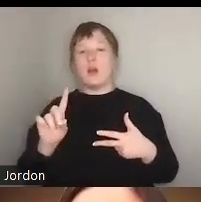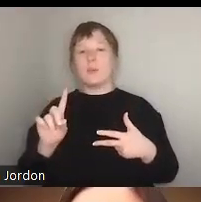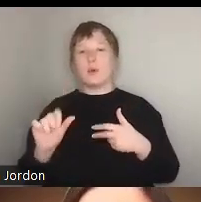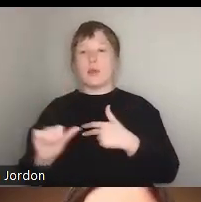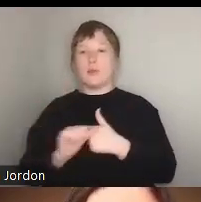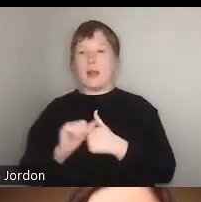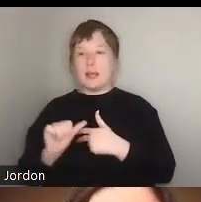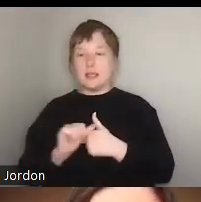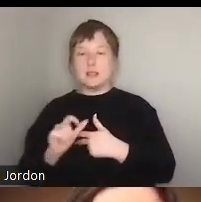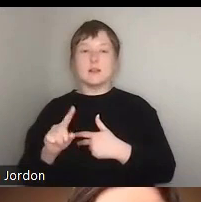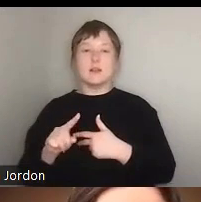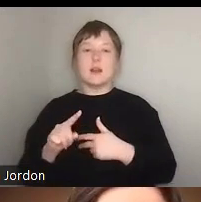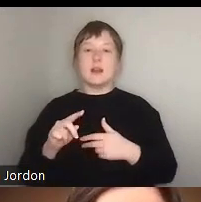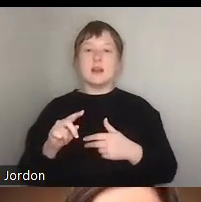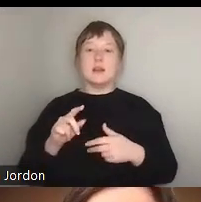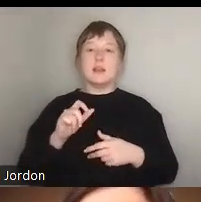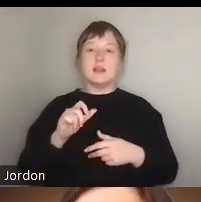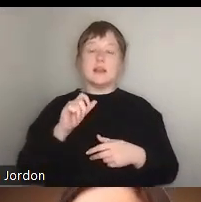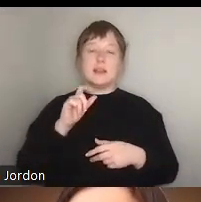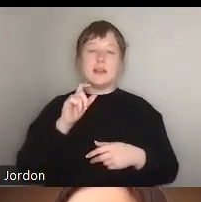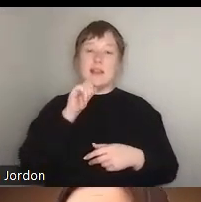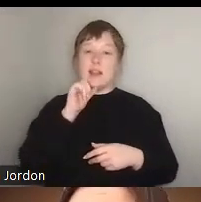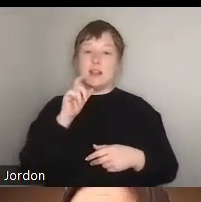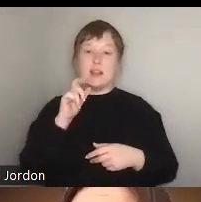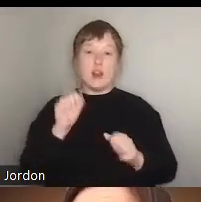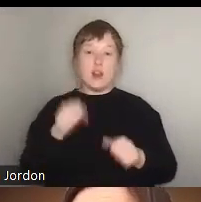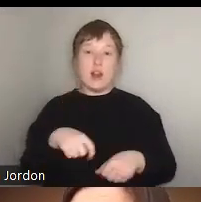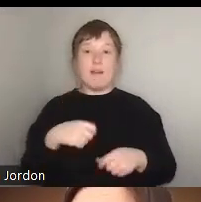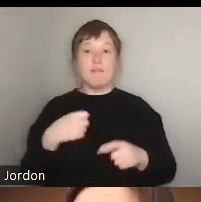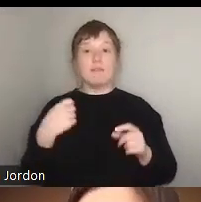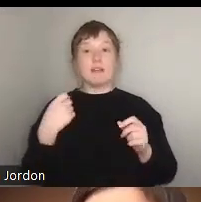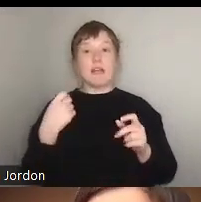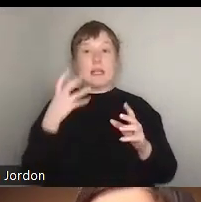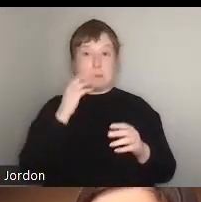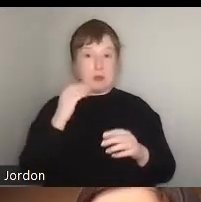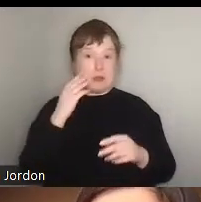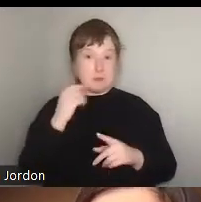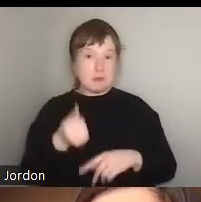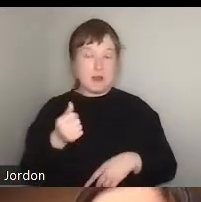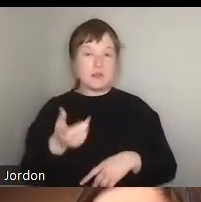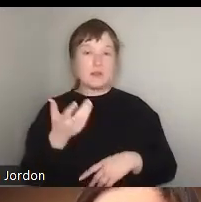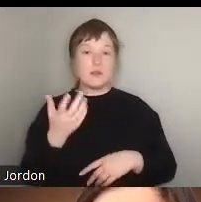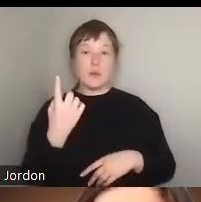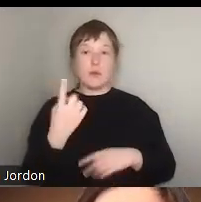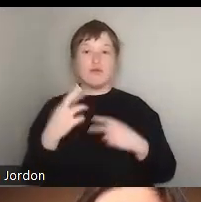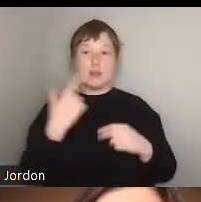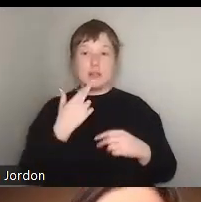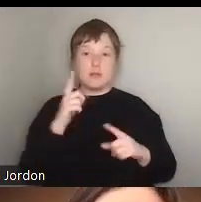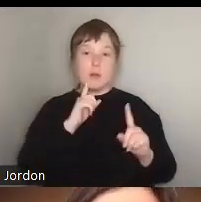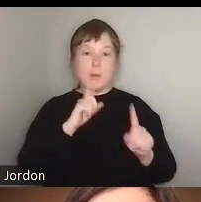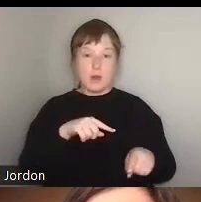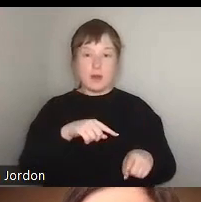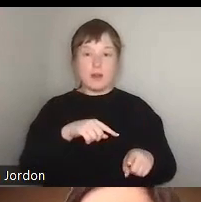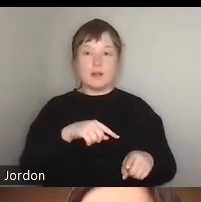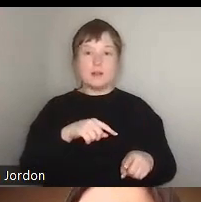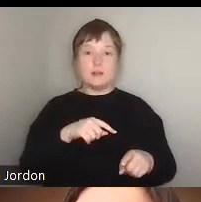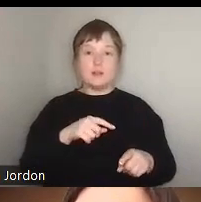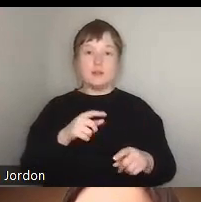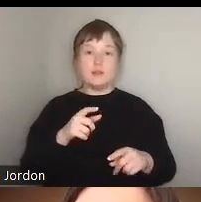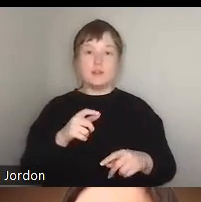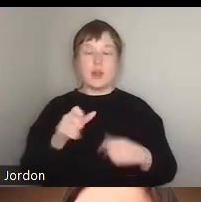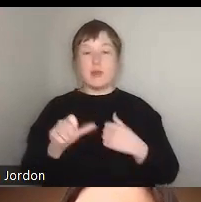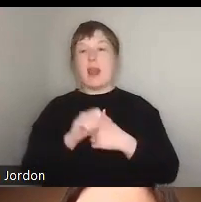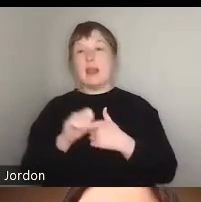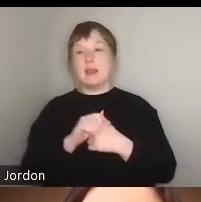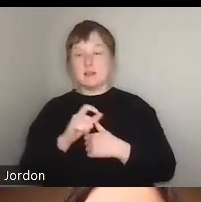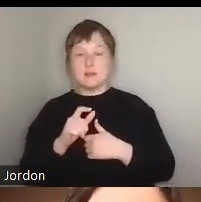it's saying that it doesn't have to be that person experienced it. They could have experienced it, and that's one reason that you have to report, but also them just being threatened.